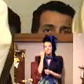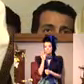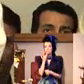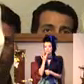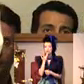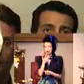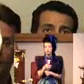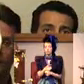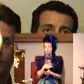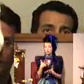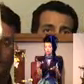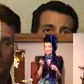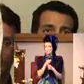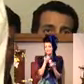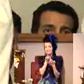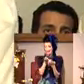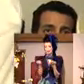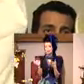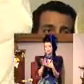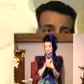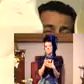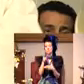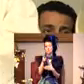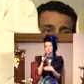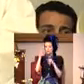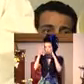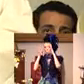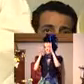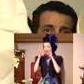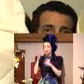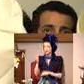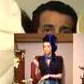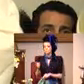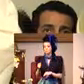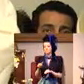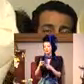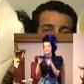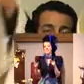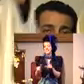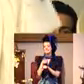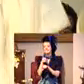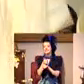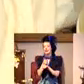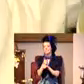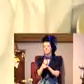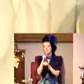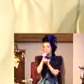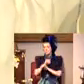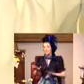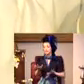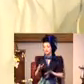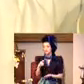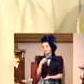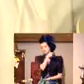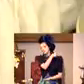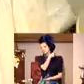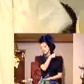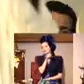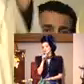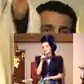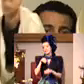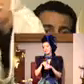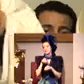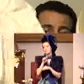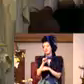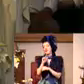to receive of the elements this morning, just between you and your Creator, there will be a station of consecrated elements to your right in the alcove to which you might go at